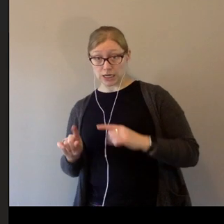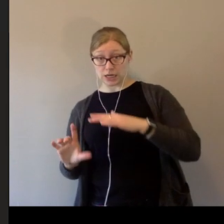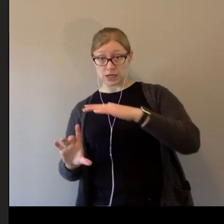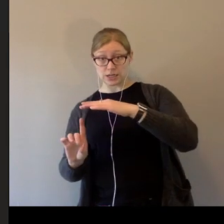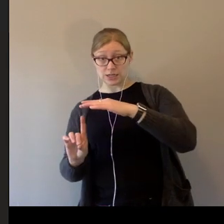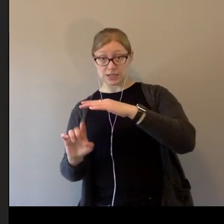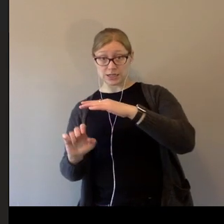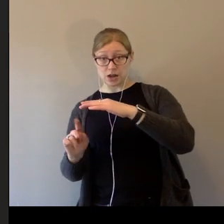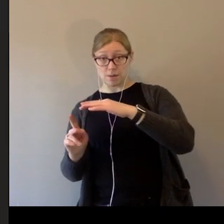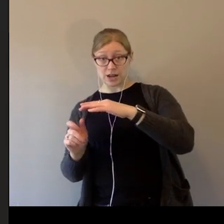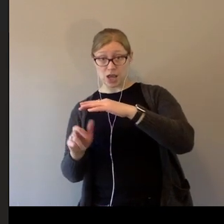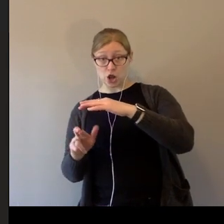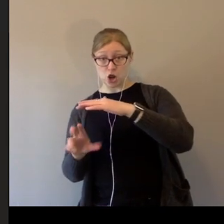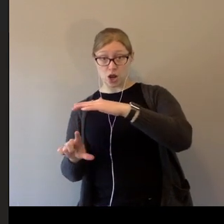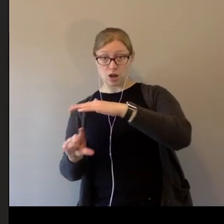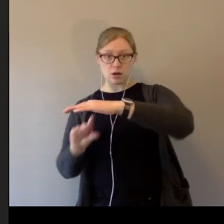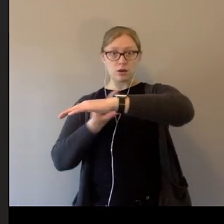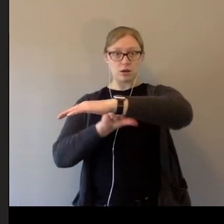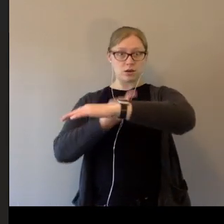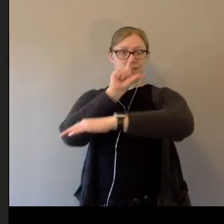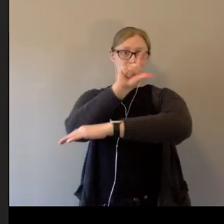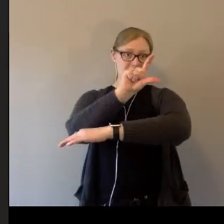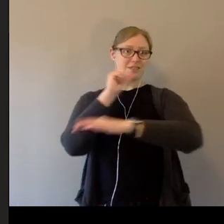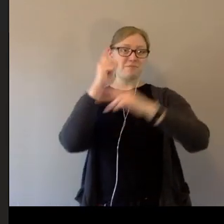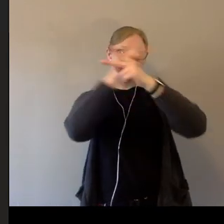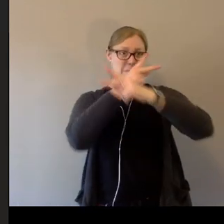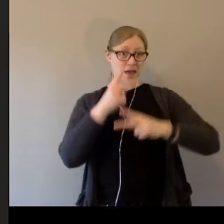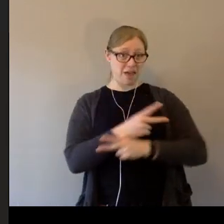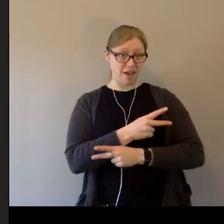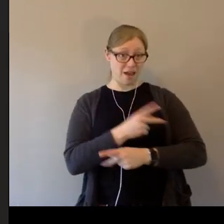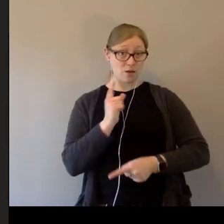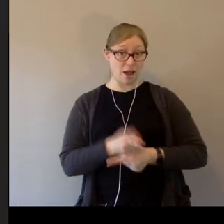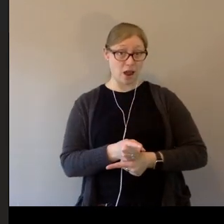is the denominator, square root of 2, square root of 2. So I have